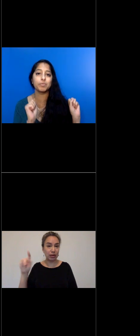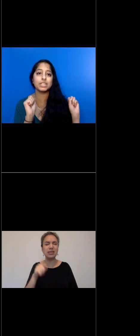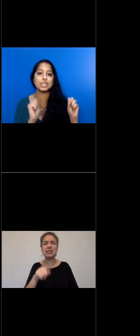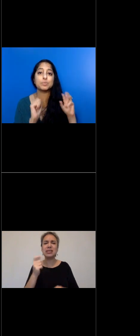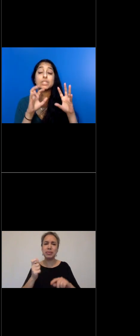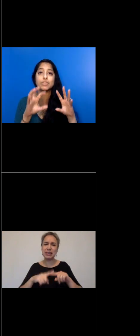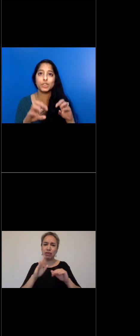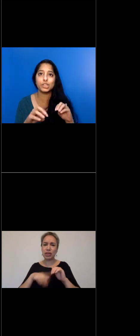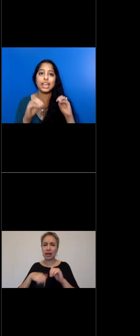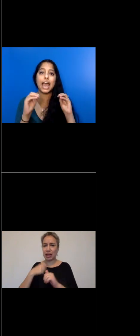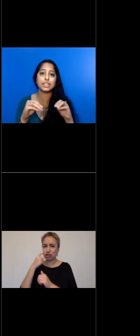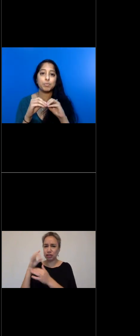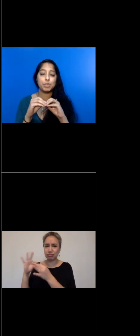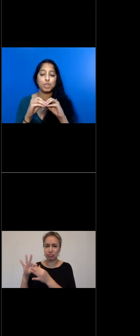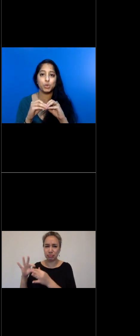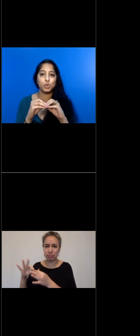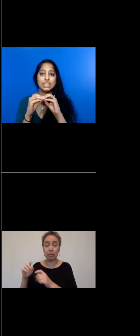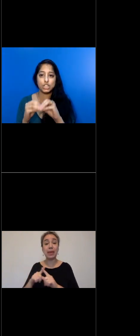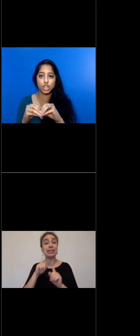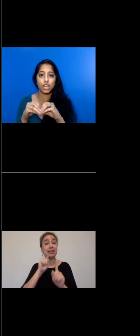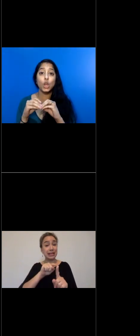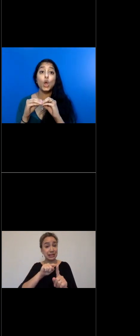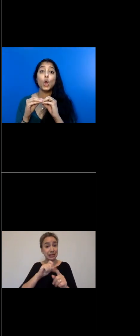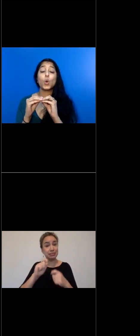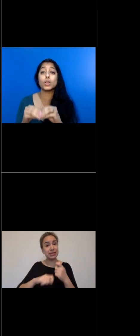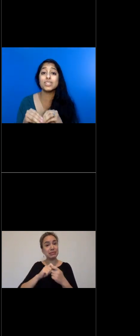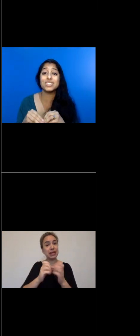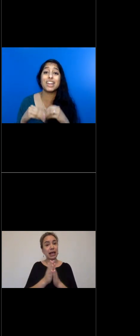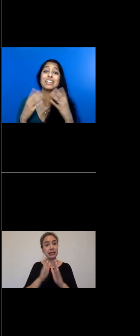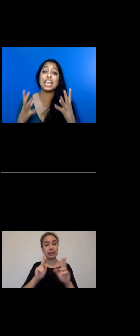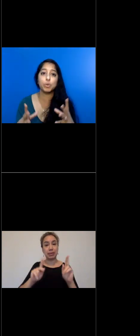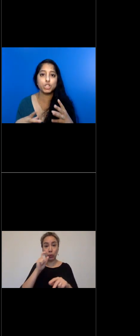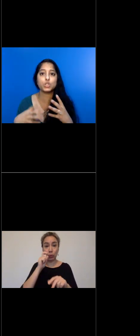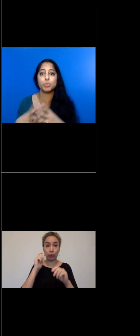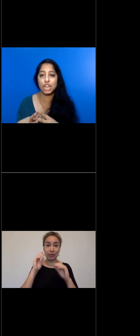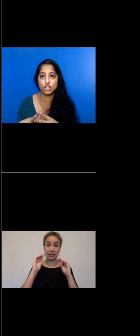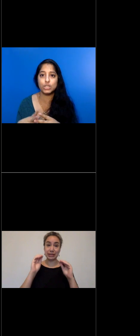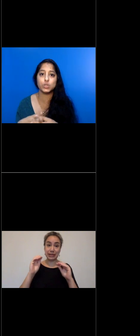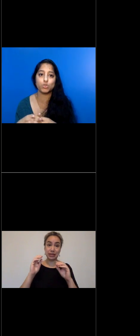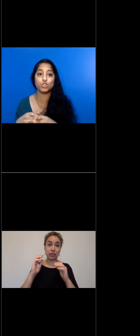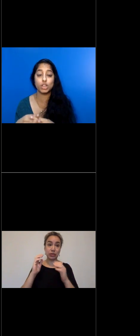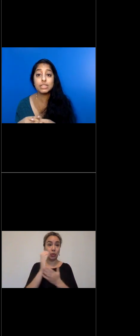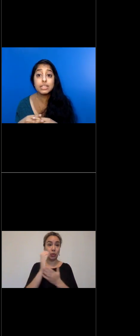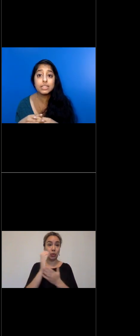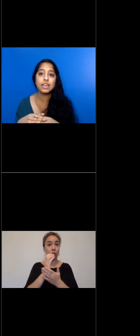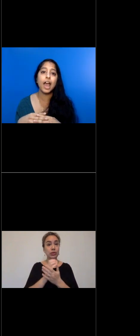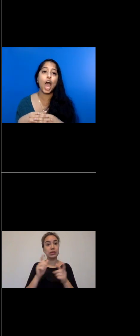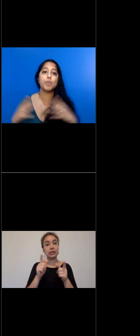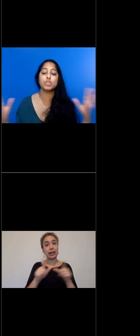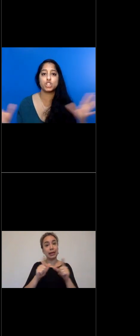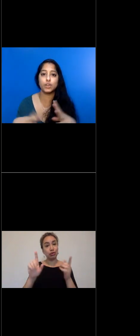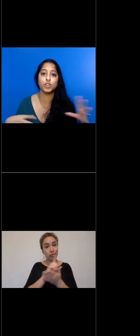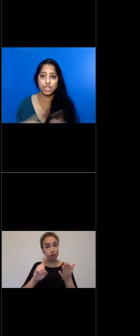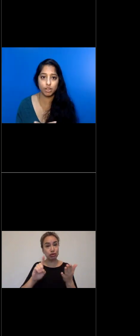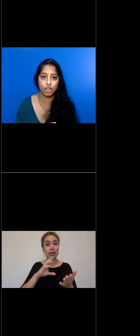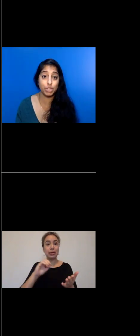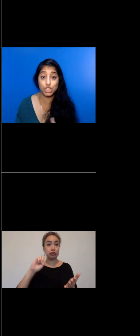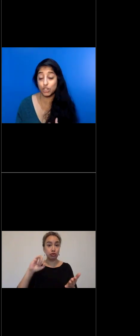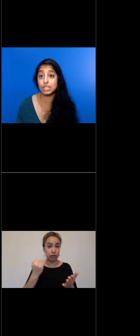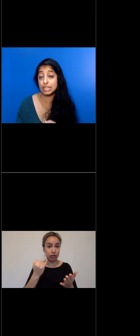about, because this is specifically asking people who have been teaching courses on language discrimination and social justice to share